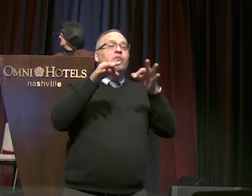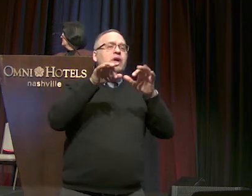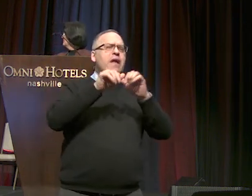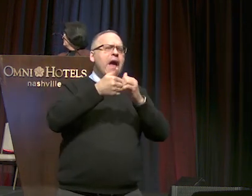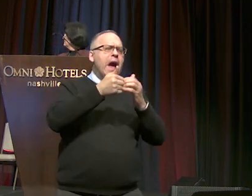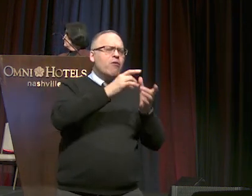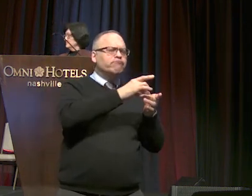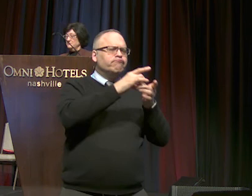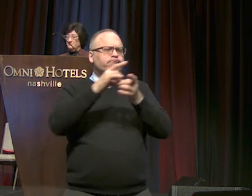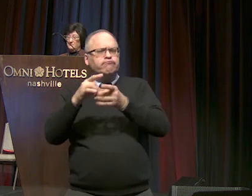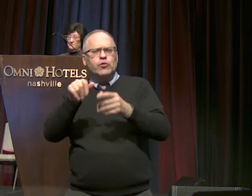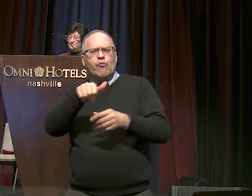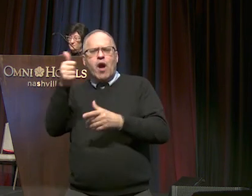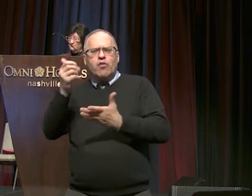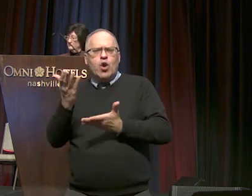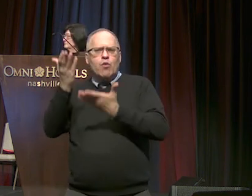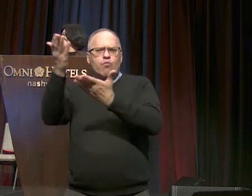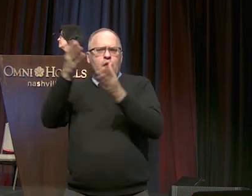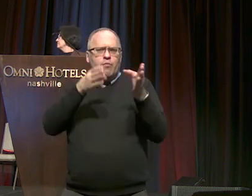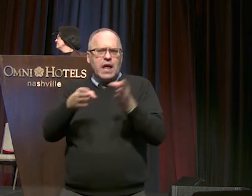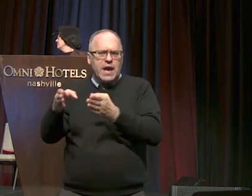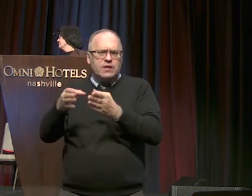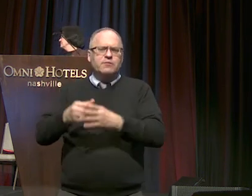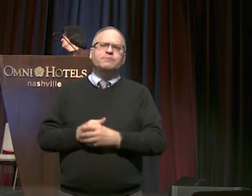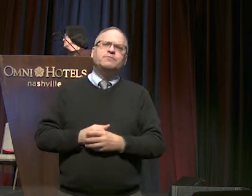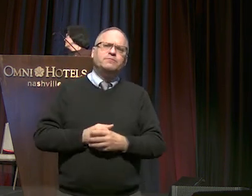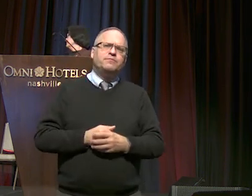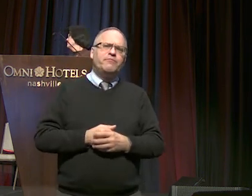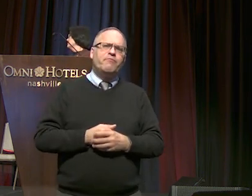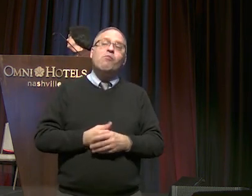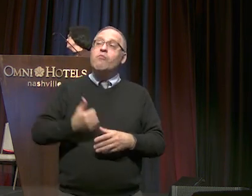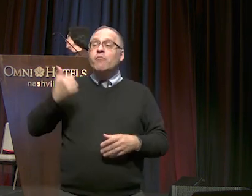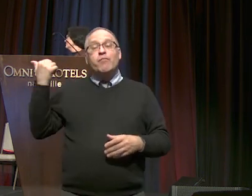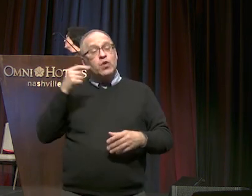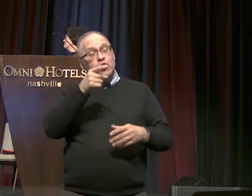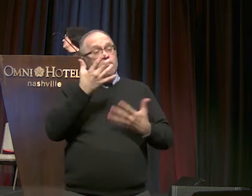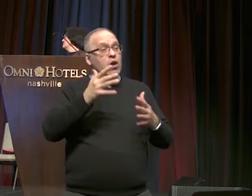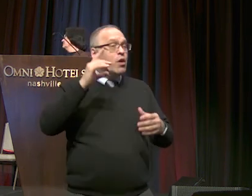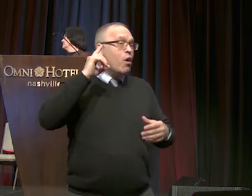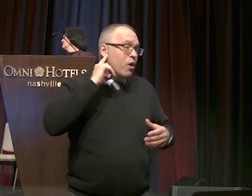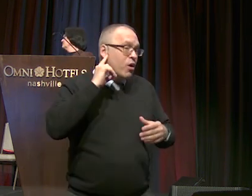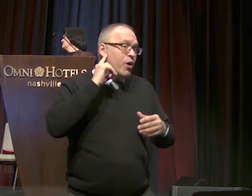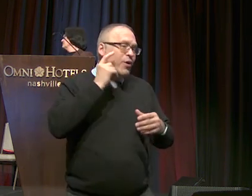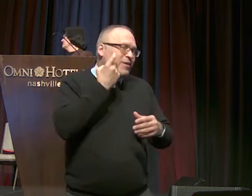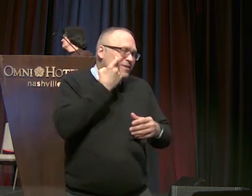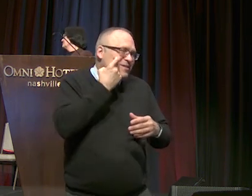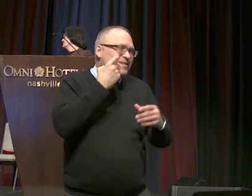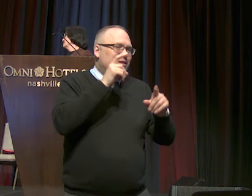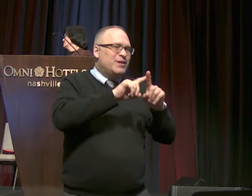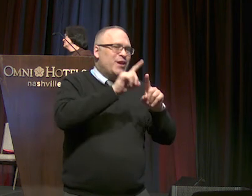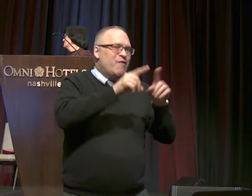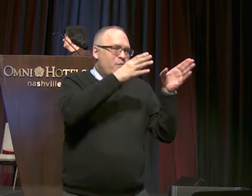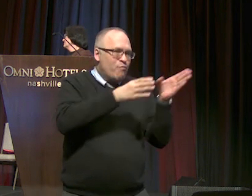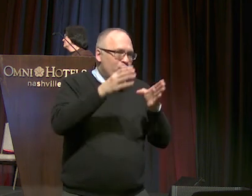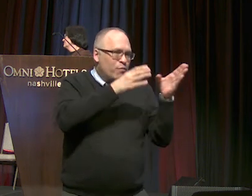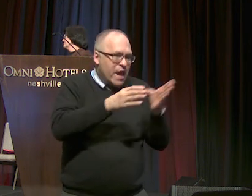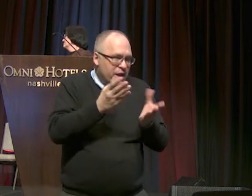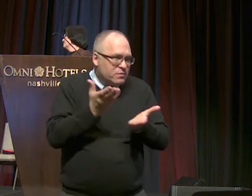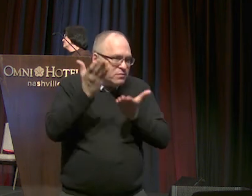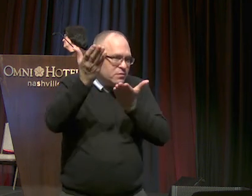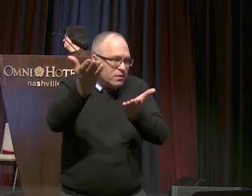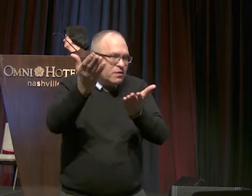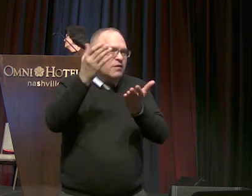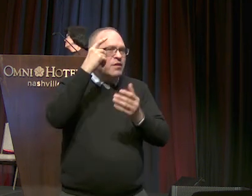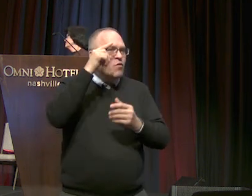proposals. You have already heard about a number of other proposals that are being offered at